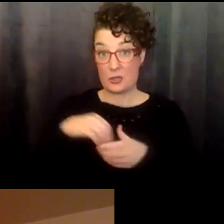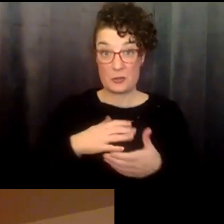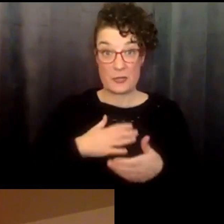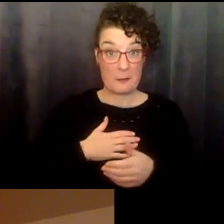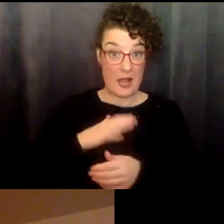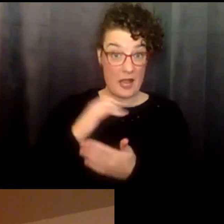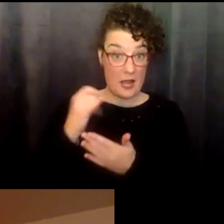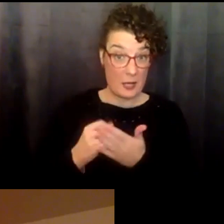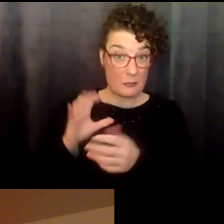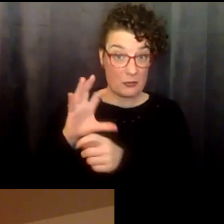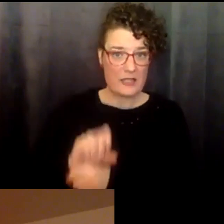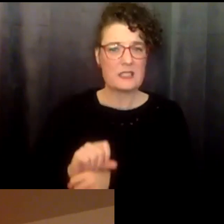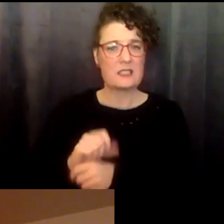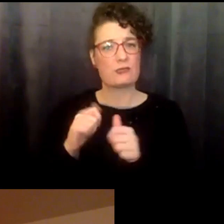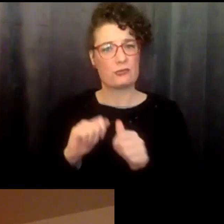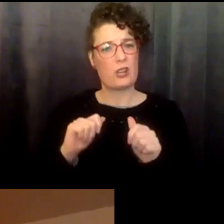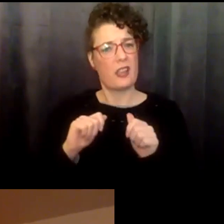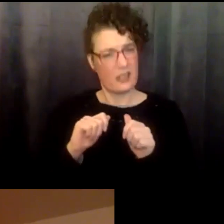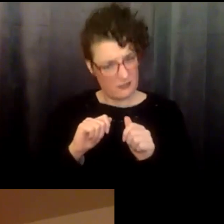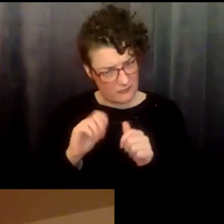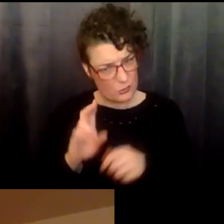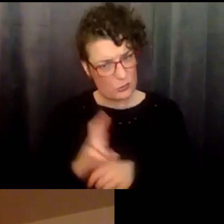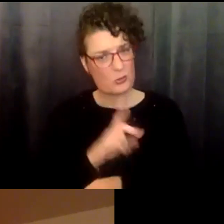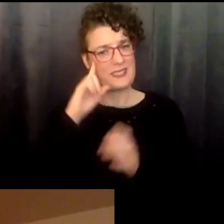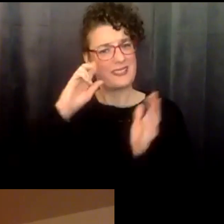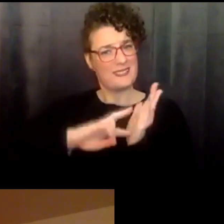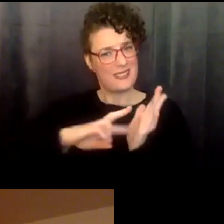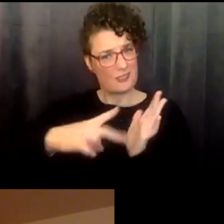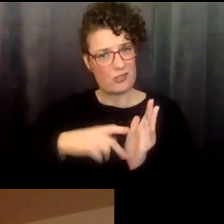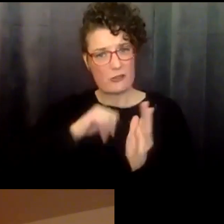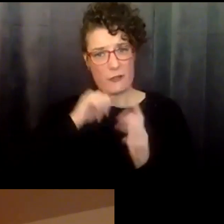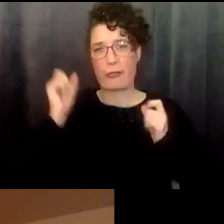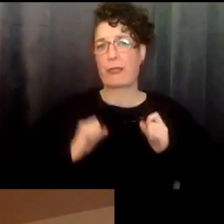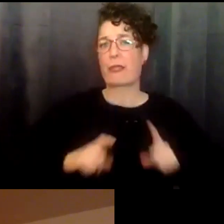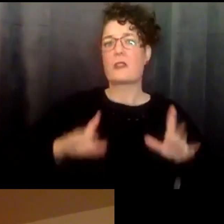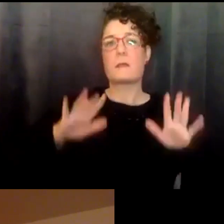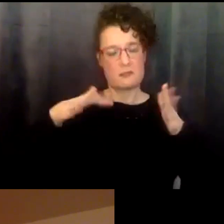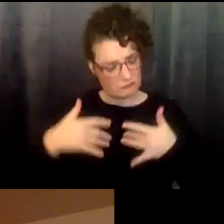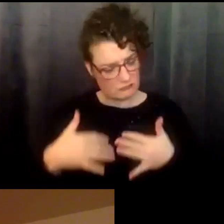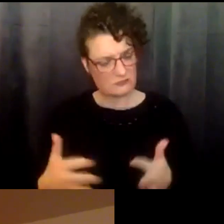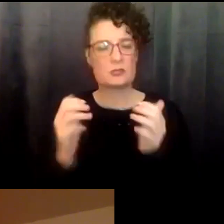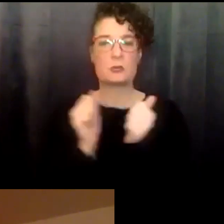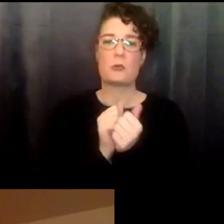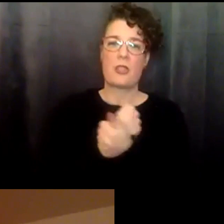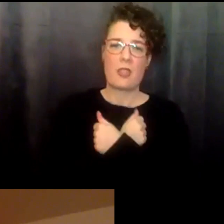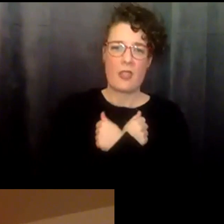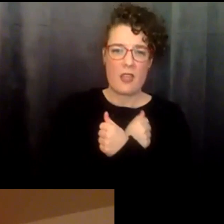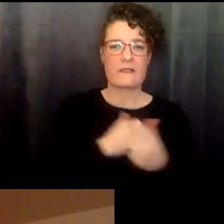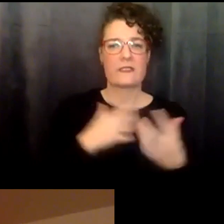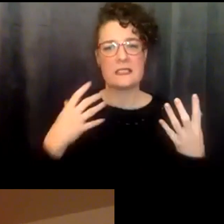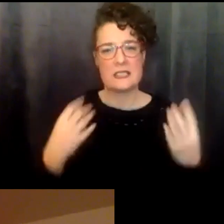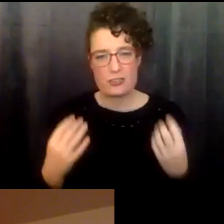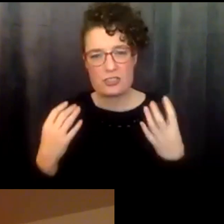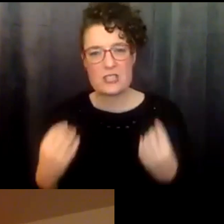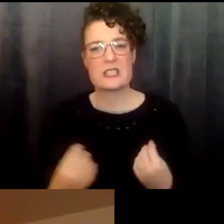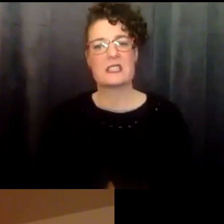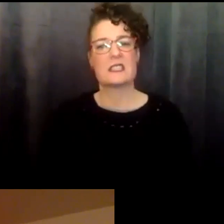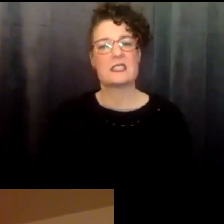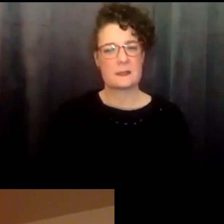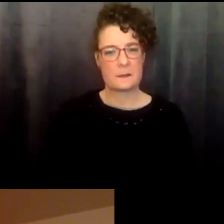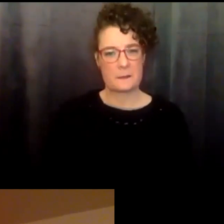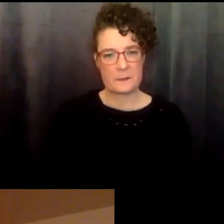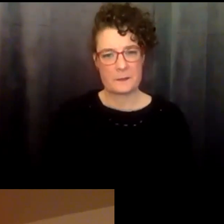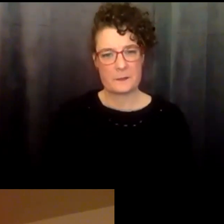I try to do with intention. And I try to do it with love, and I try to do it with tenderness. And